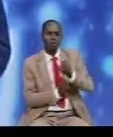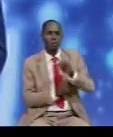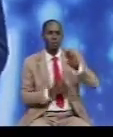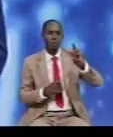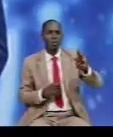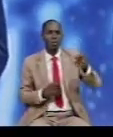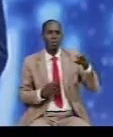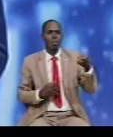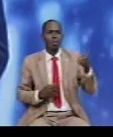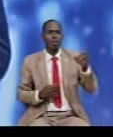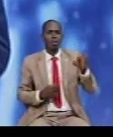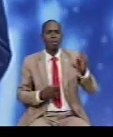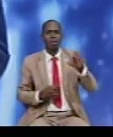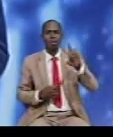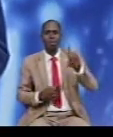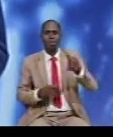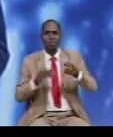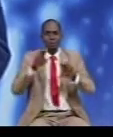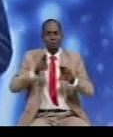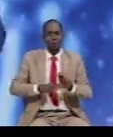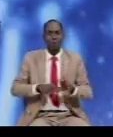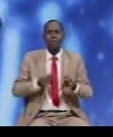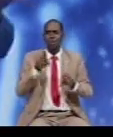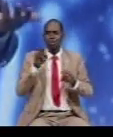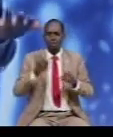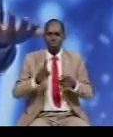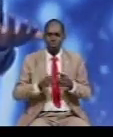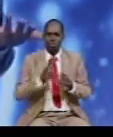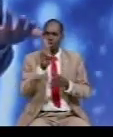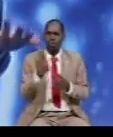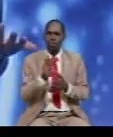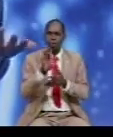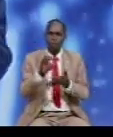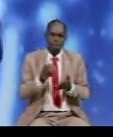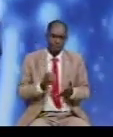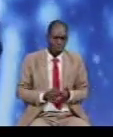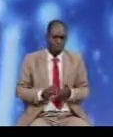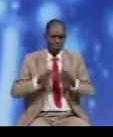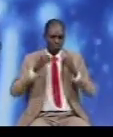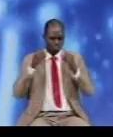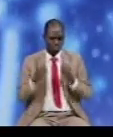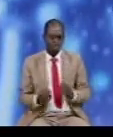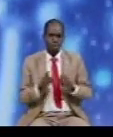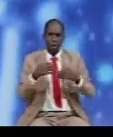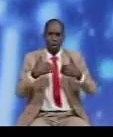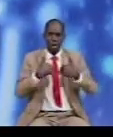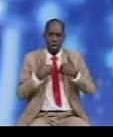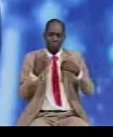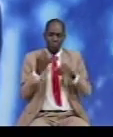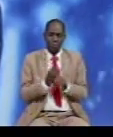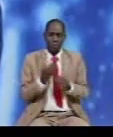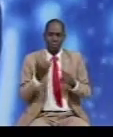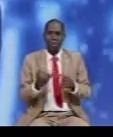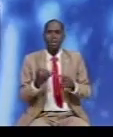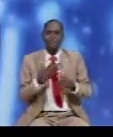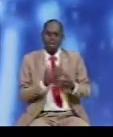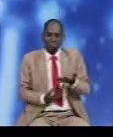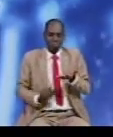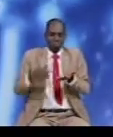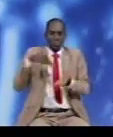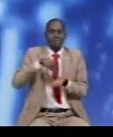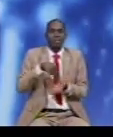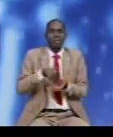You have to use your own strength, and which is given to you now, and the healing there now, and get